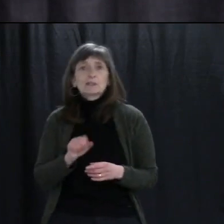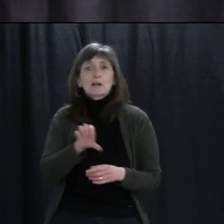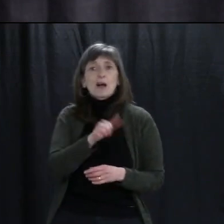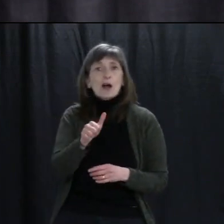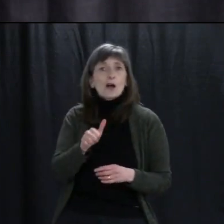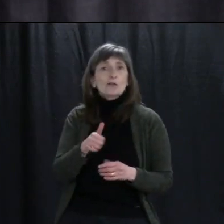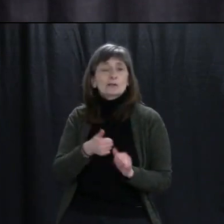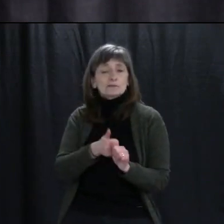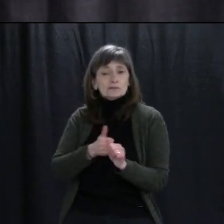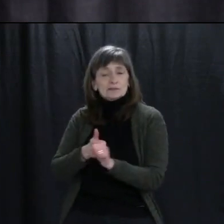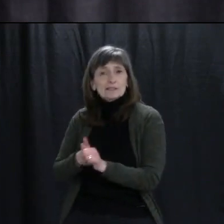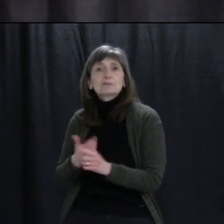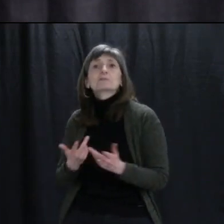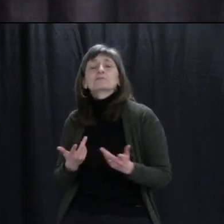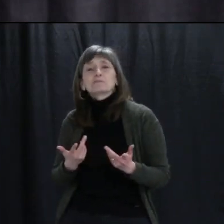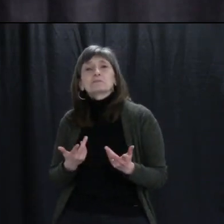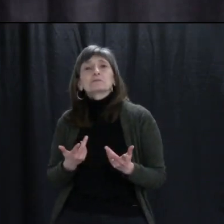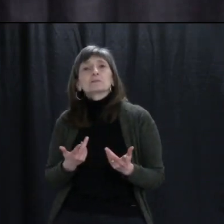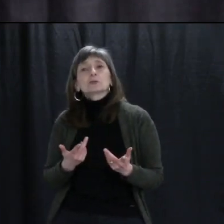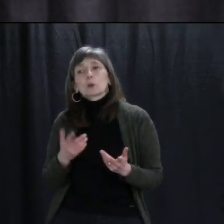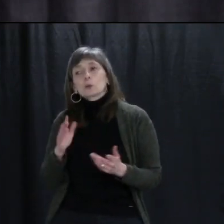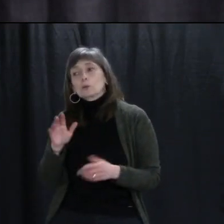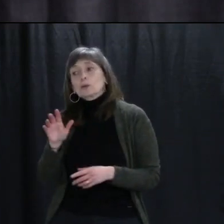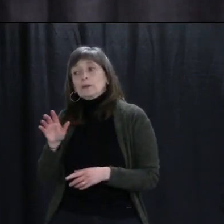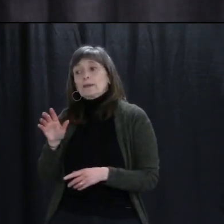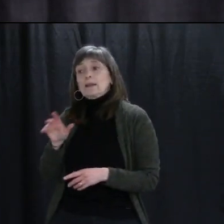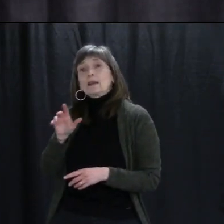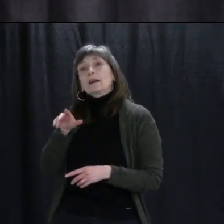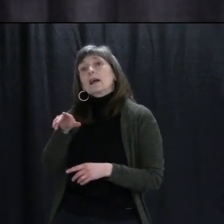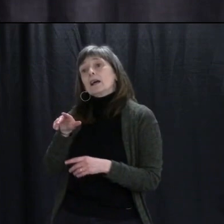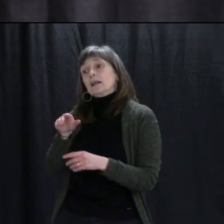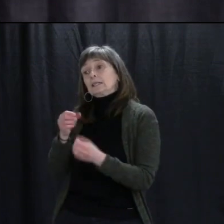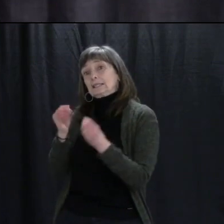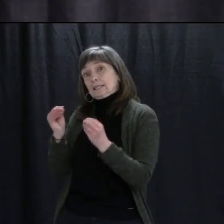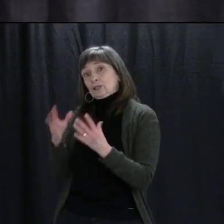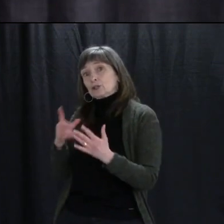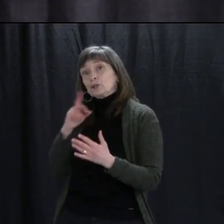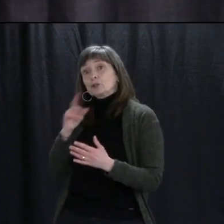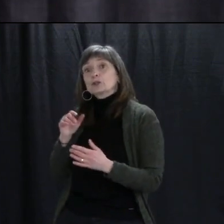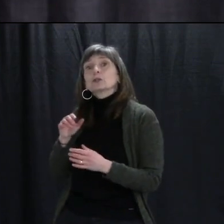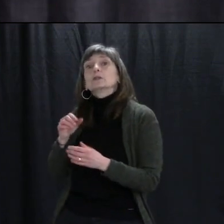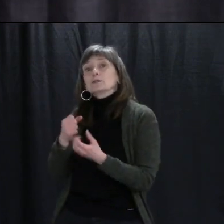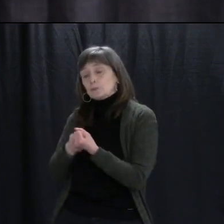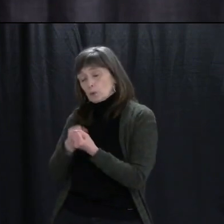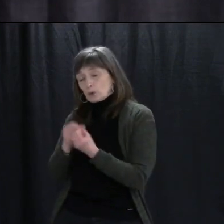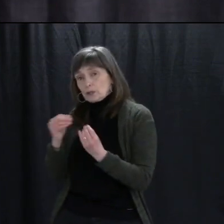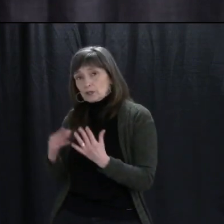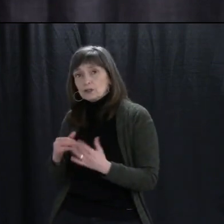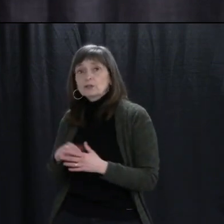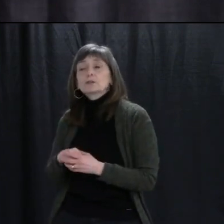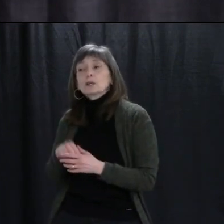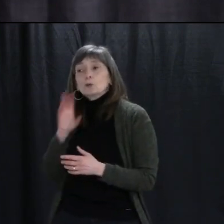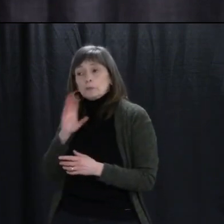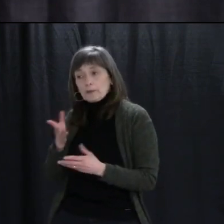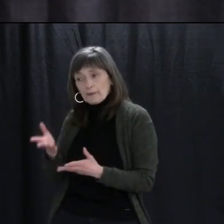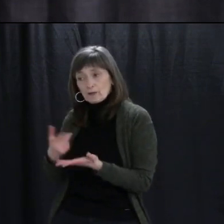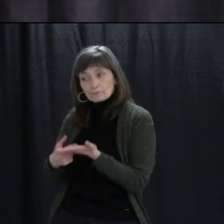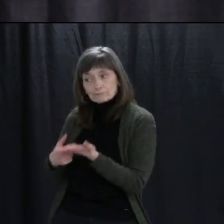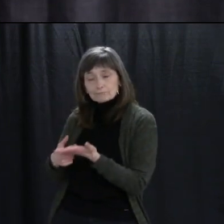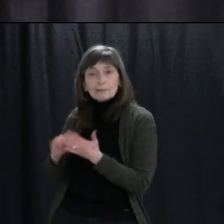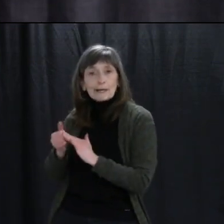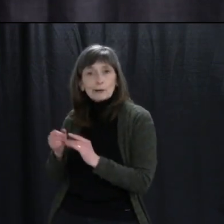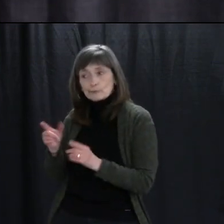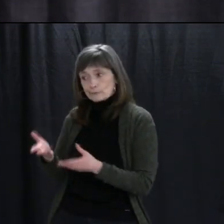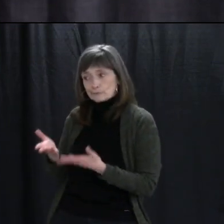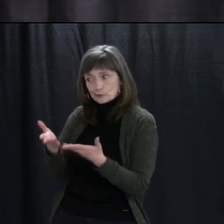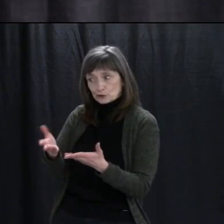with families and students, certainly to offer support for ongoing learning and individualized programming. I mean,